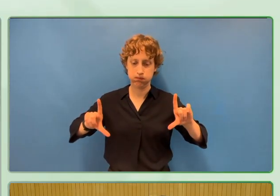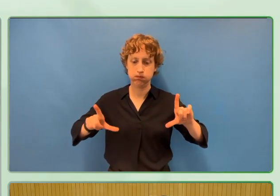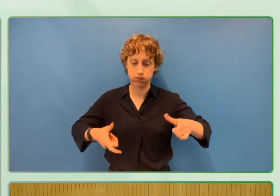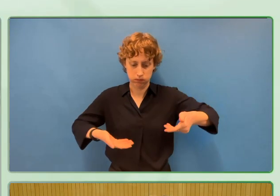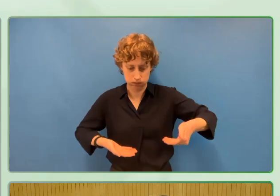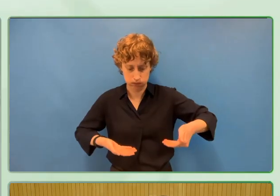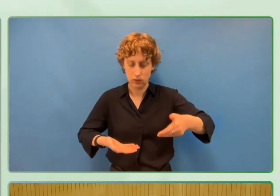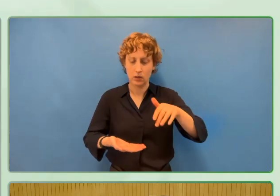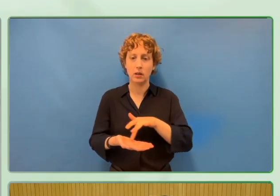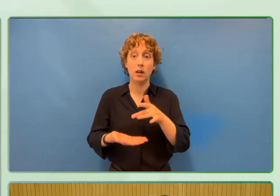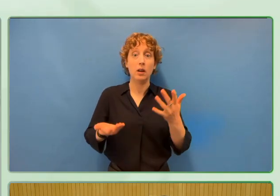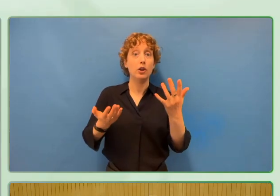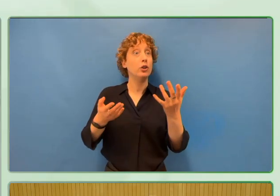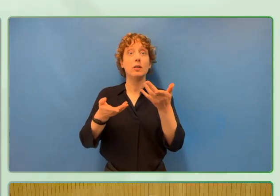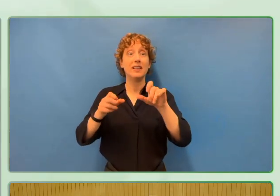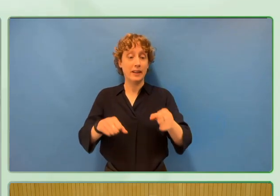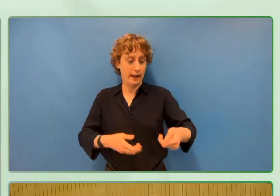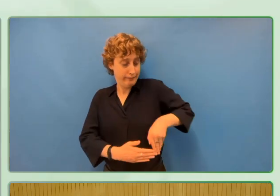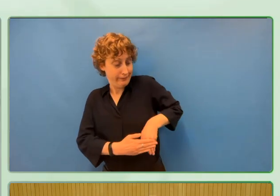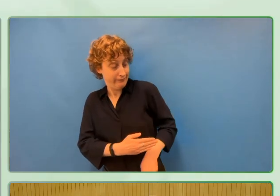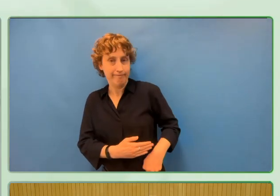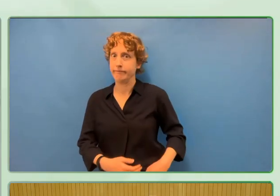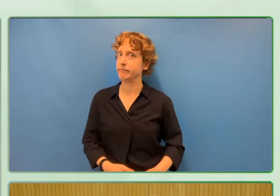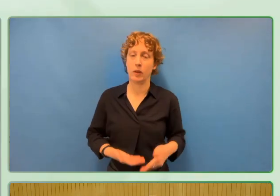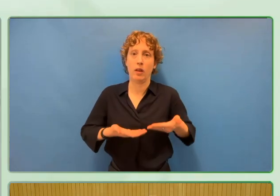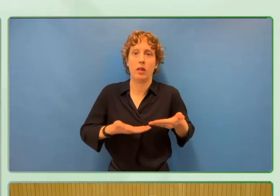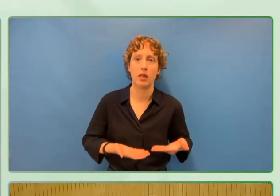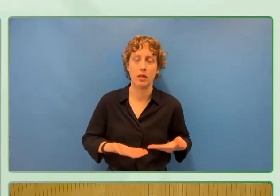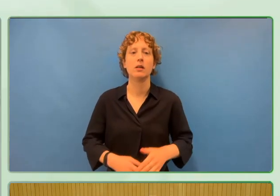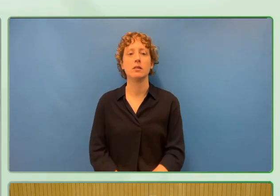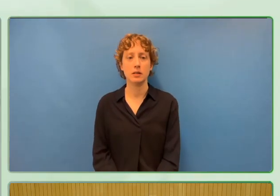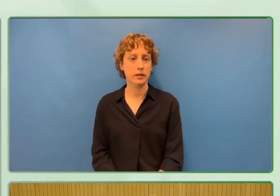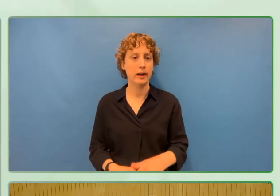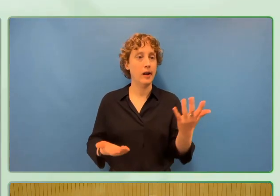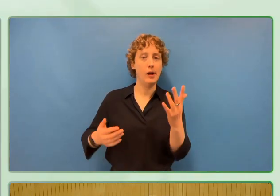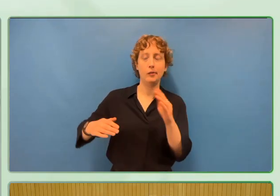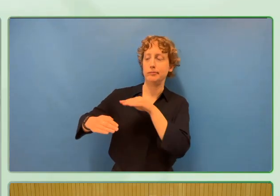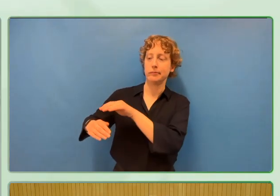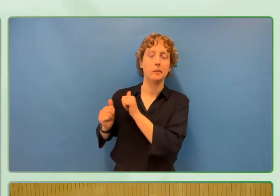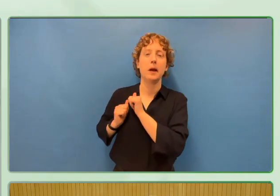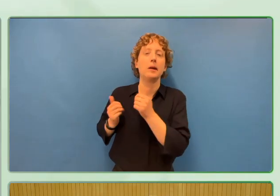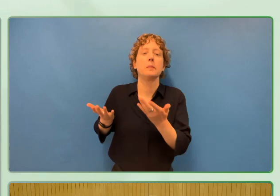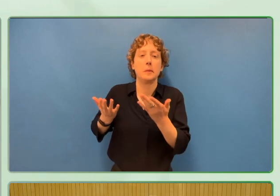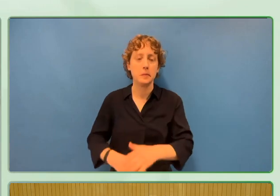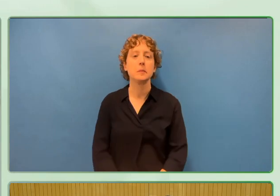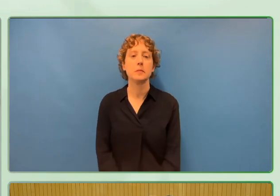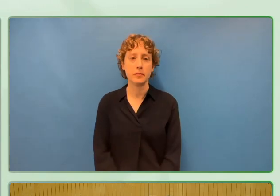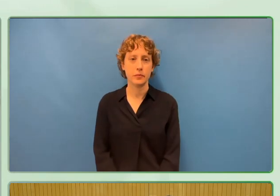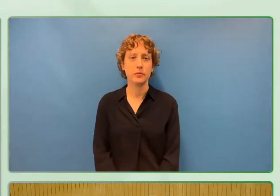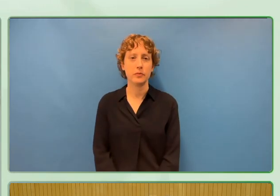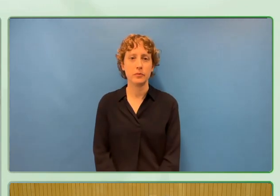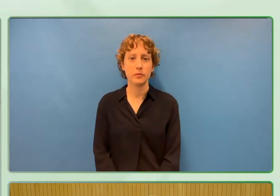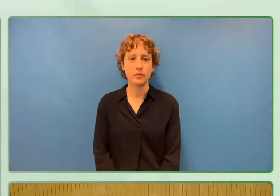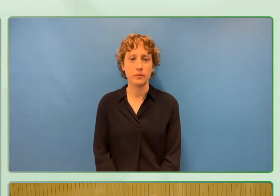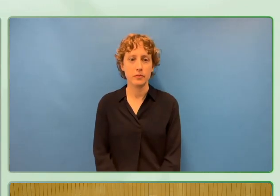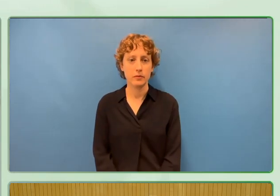carry it in your bag. It's somewhere else. And it's built for AAC, so you can use different apps